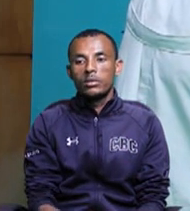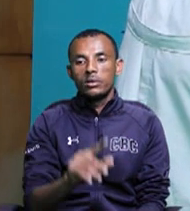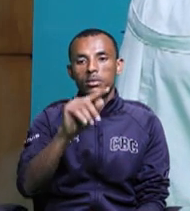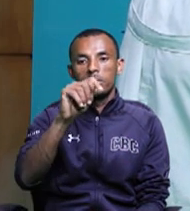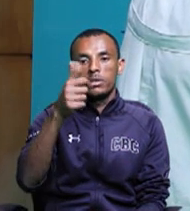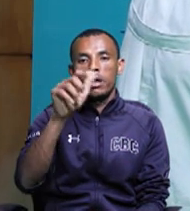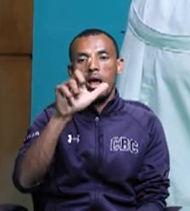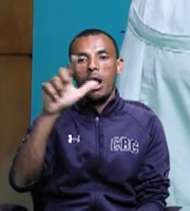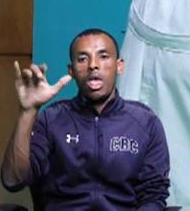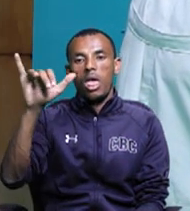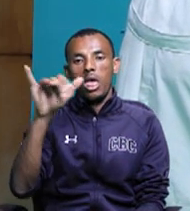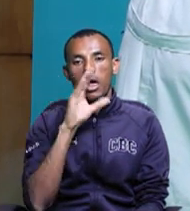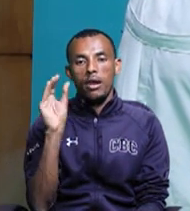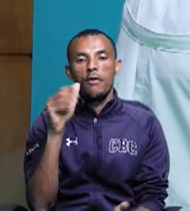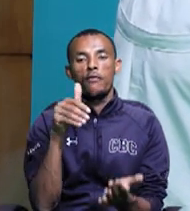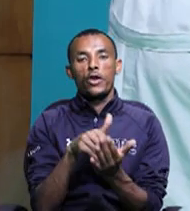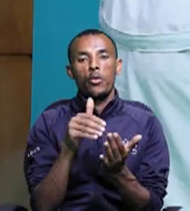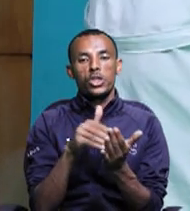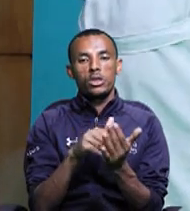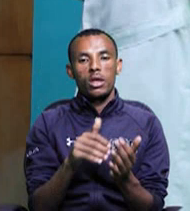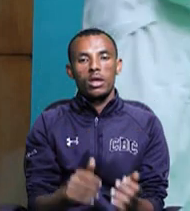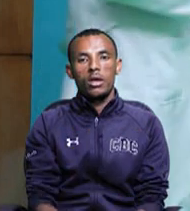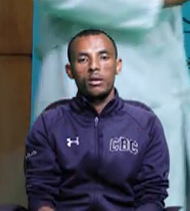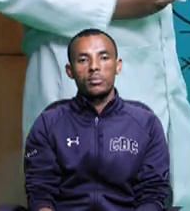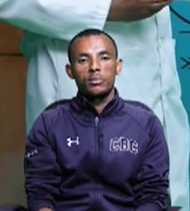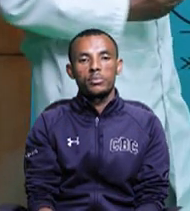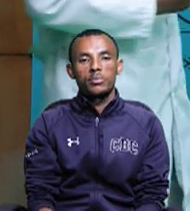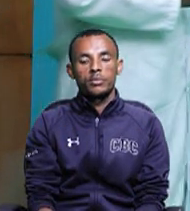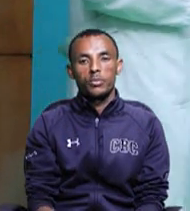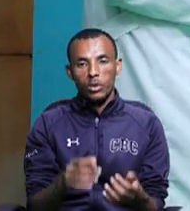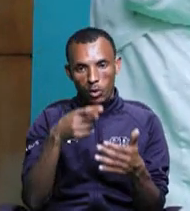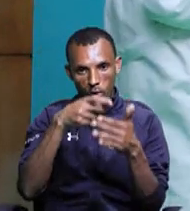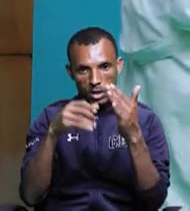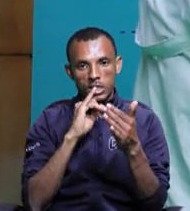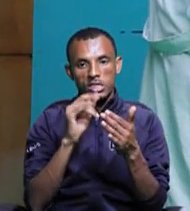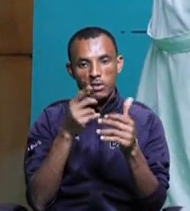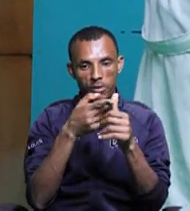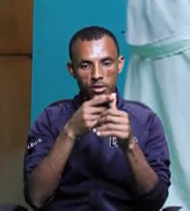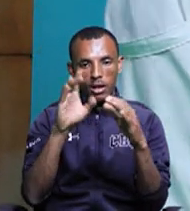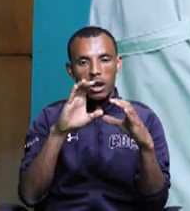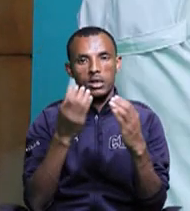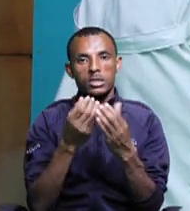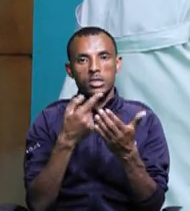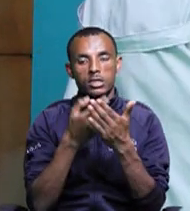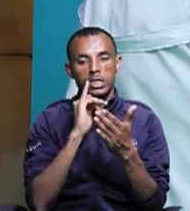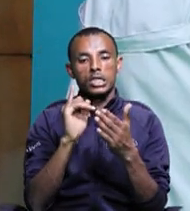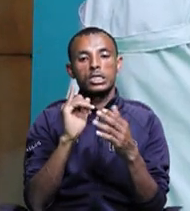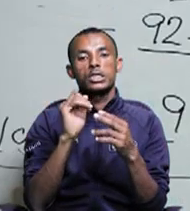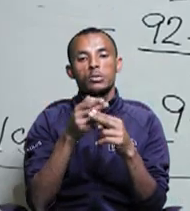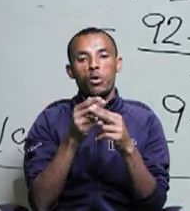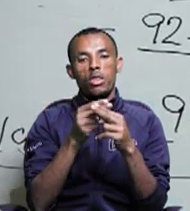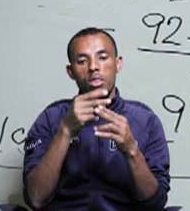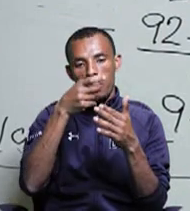and frequency it comes. We have to complete this one. What is the first class? This, the smallest mark is